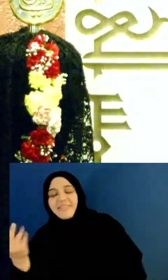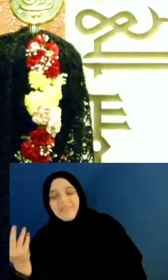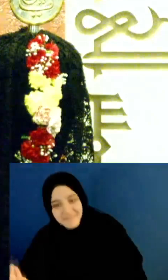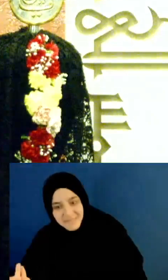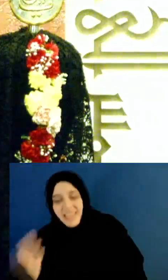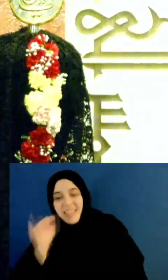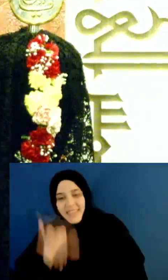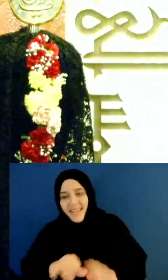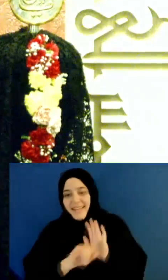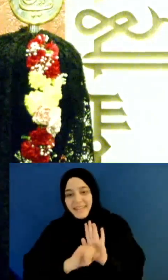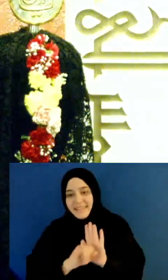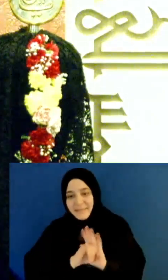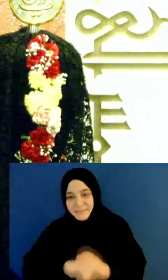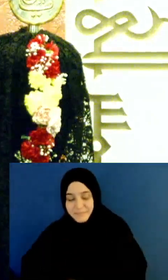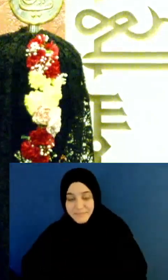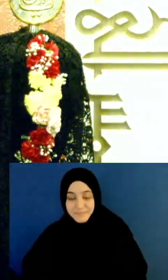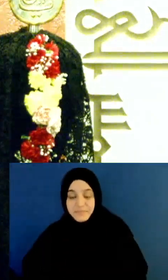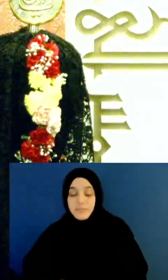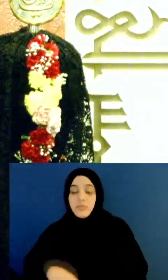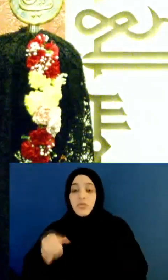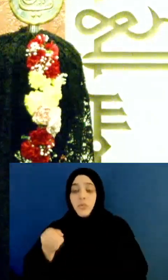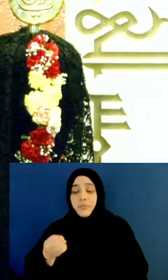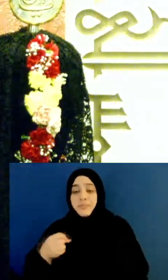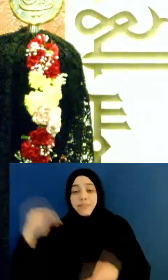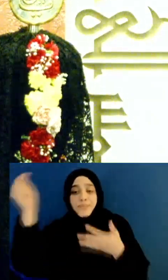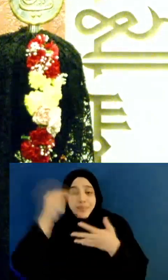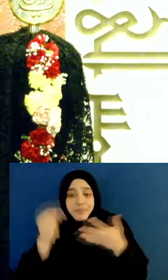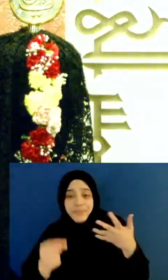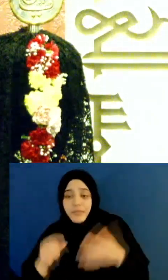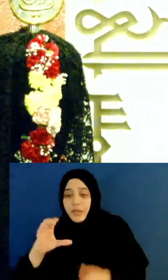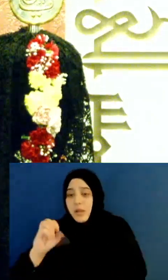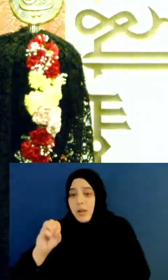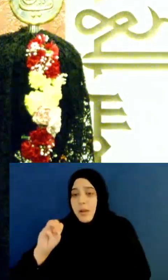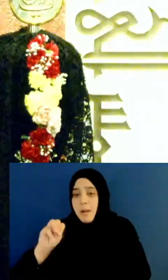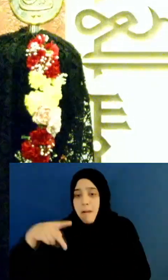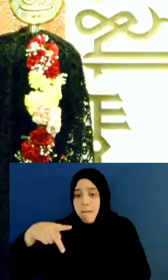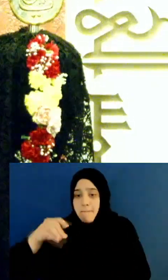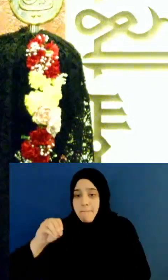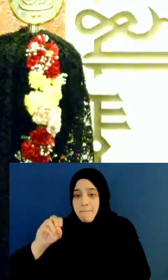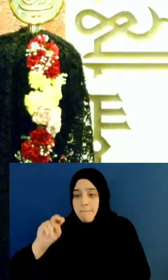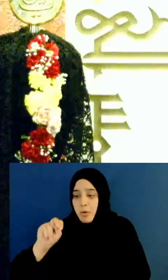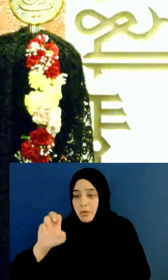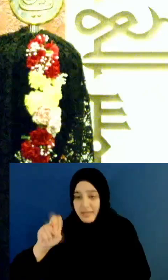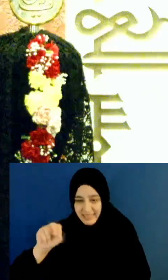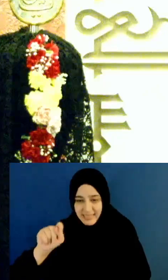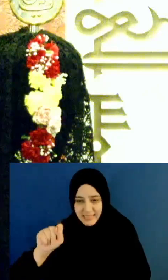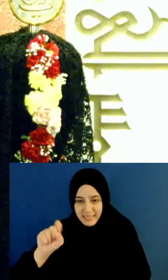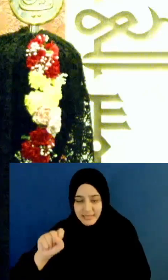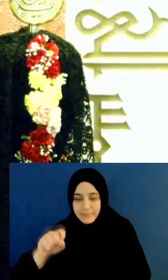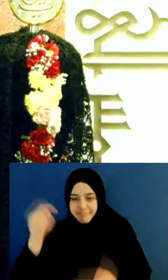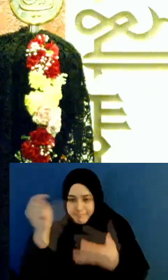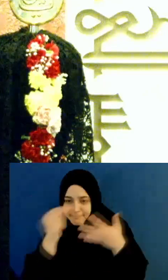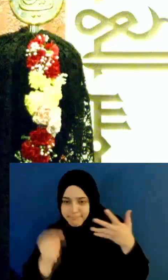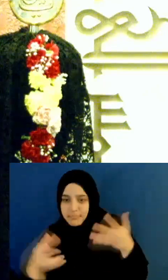Now, look at the components or the compositions of an identity. Kindly pay attention, mu'min and mu'minat.